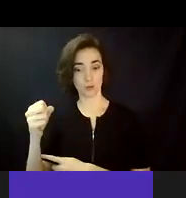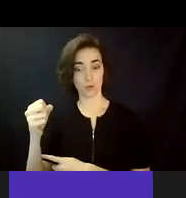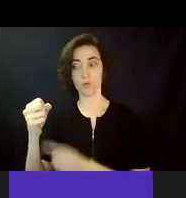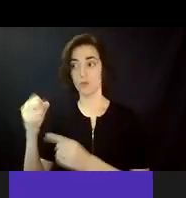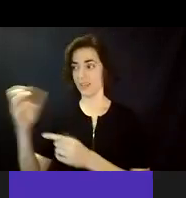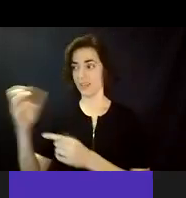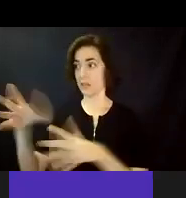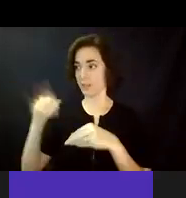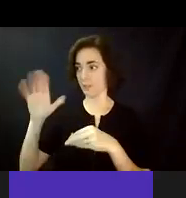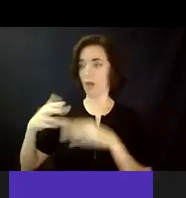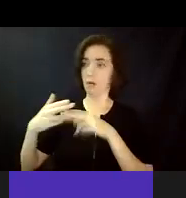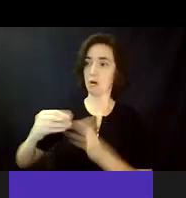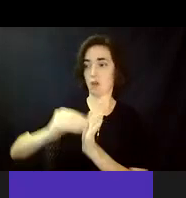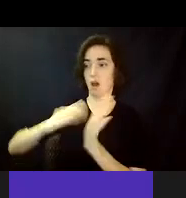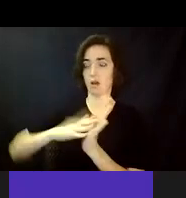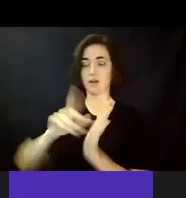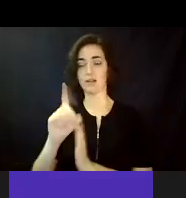documentation?